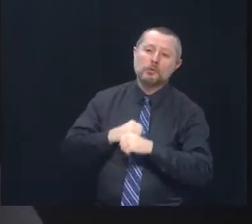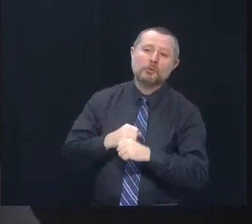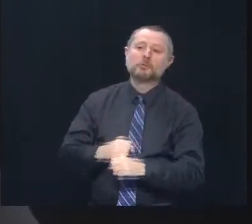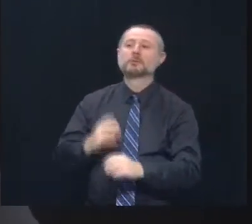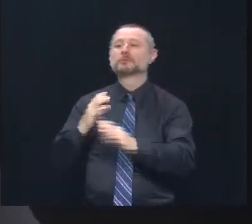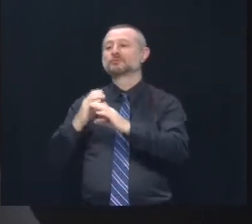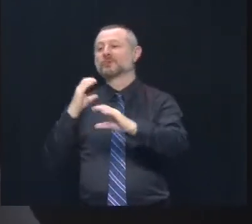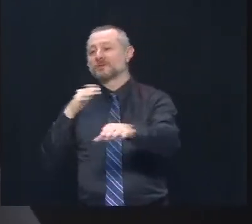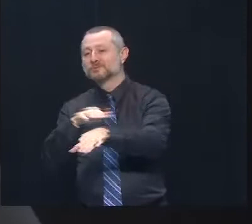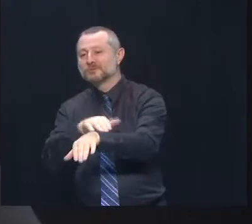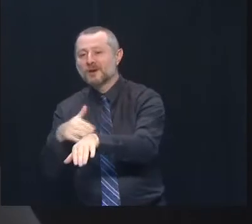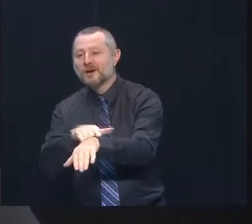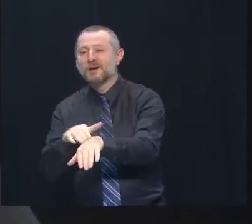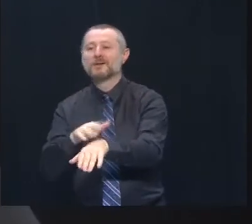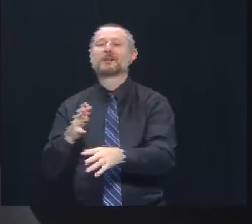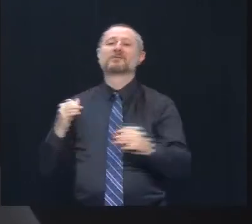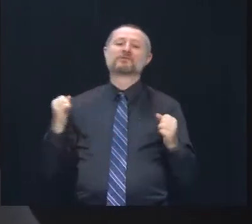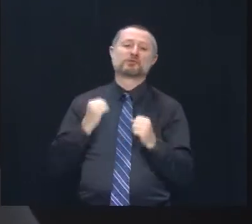vans, refrigeration,